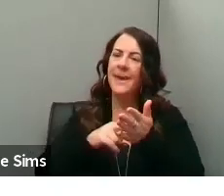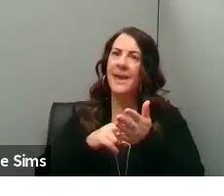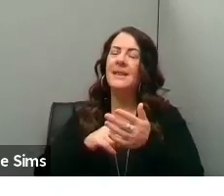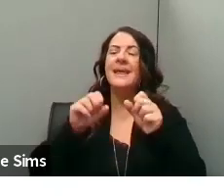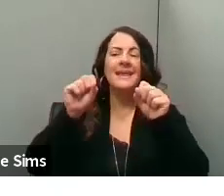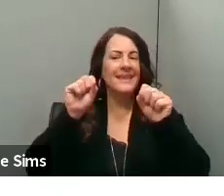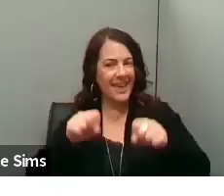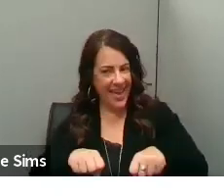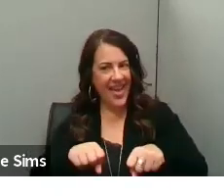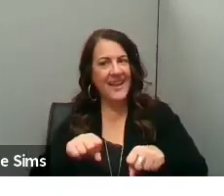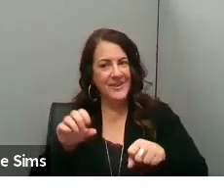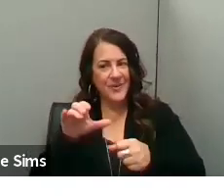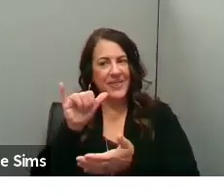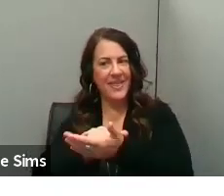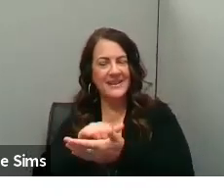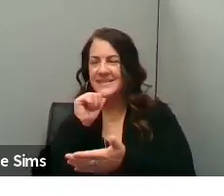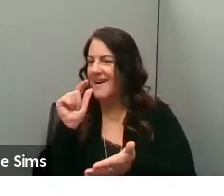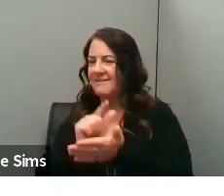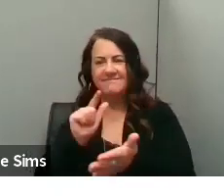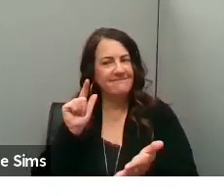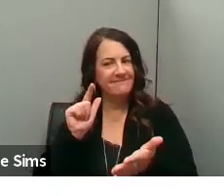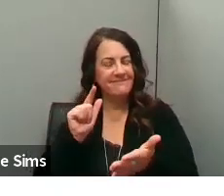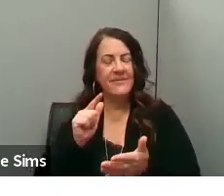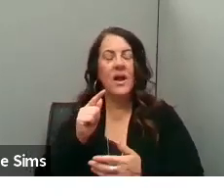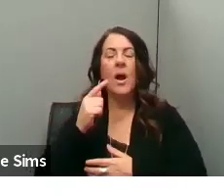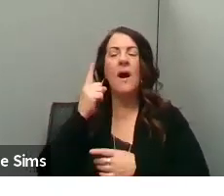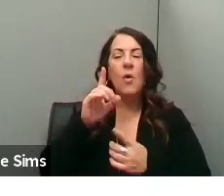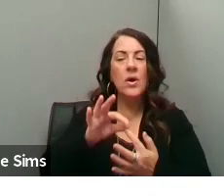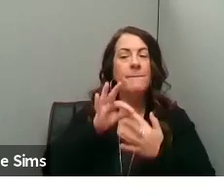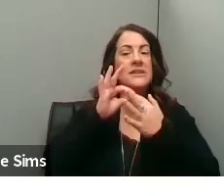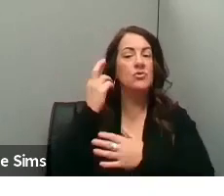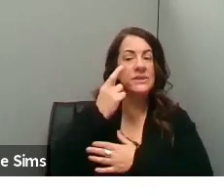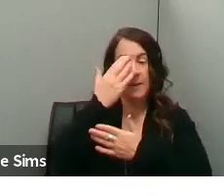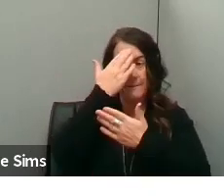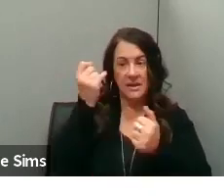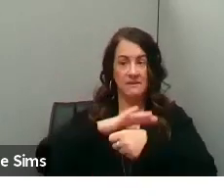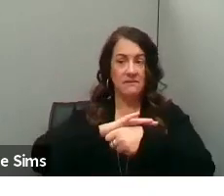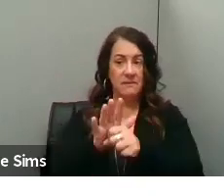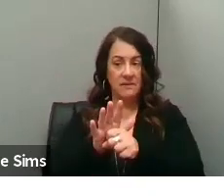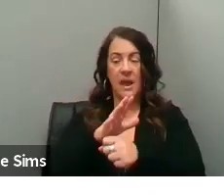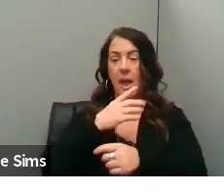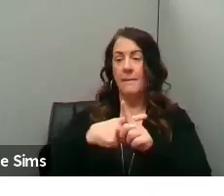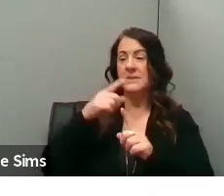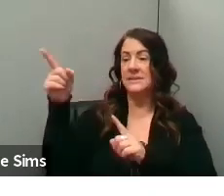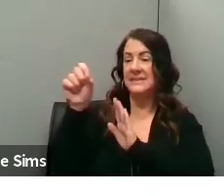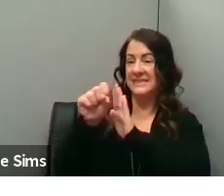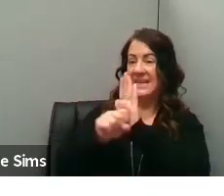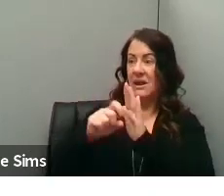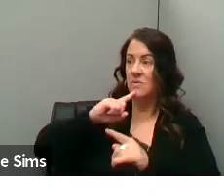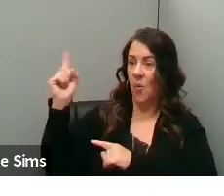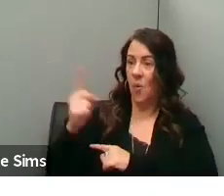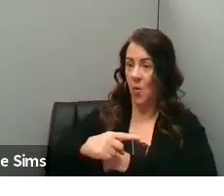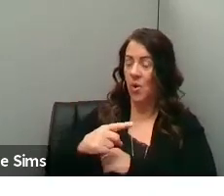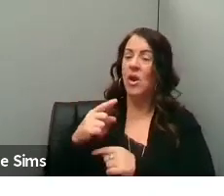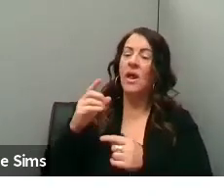circumstances. But due to the COVID-19 pandemic, state and federal guidelines have determined that an